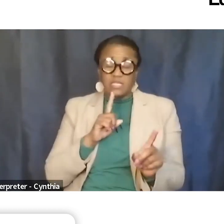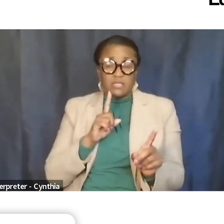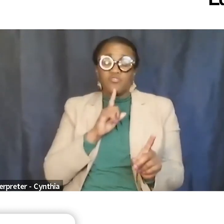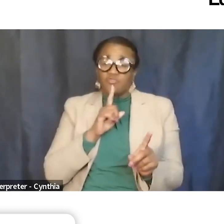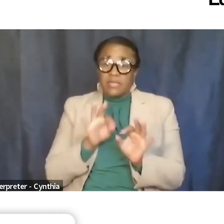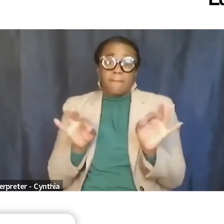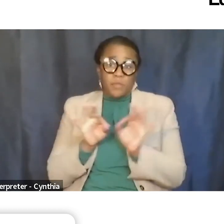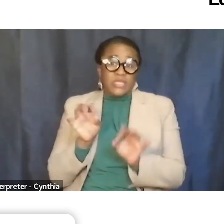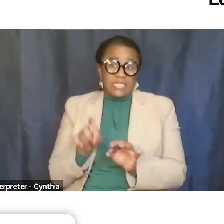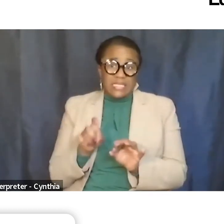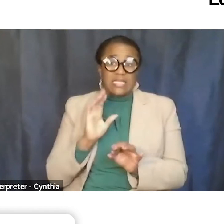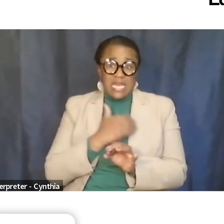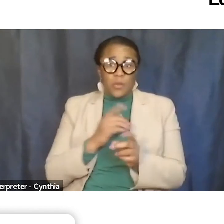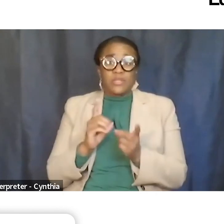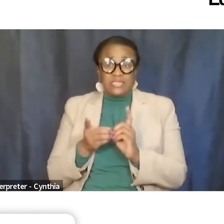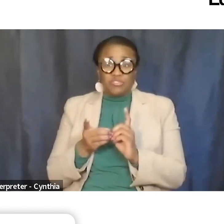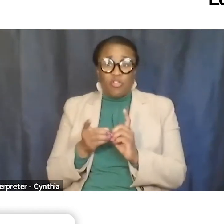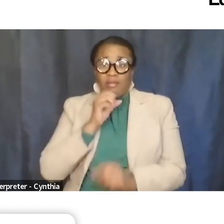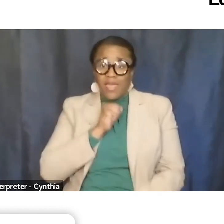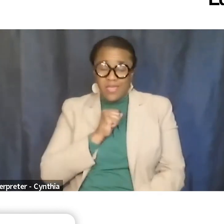that's so needed in our digital age. So,